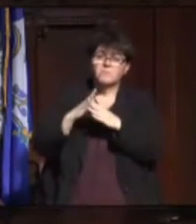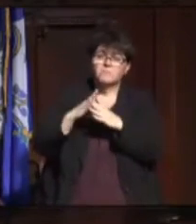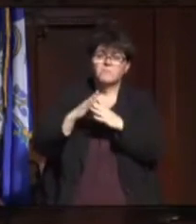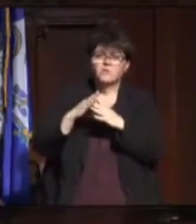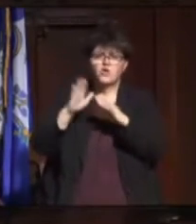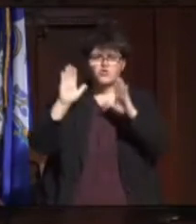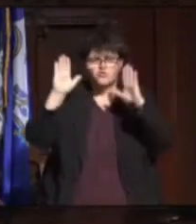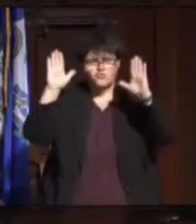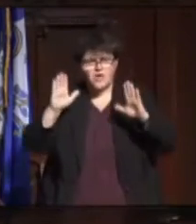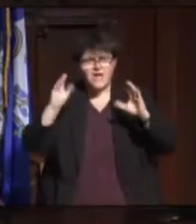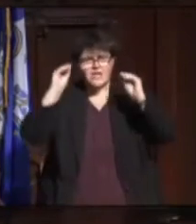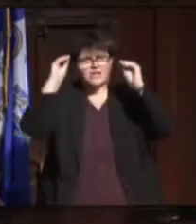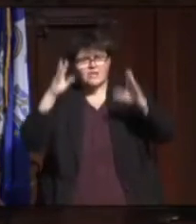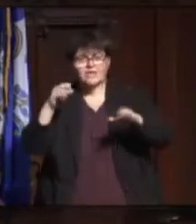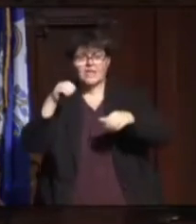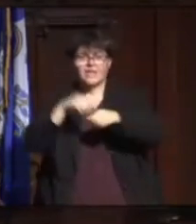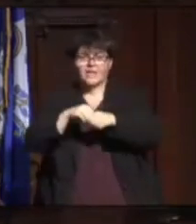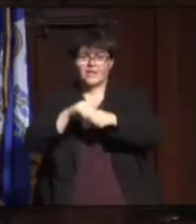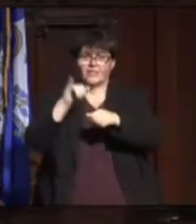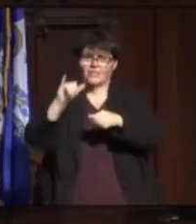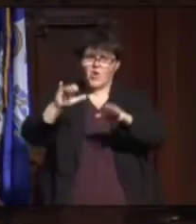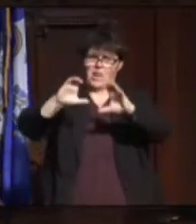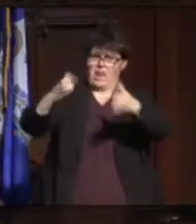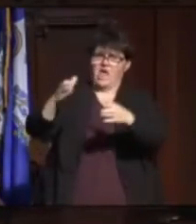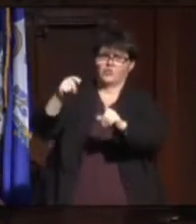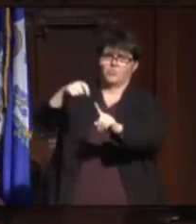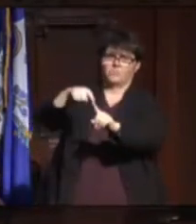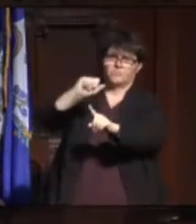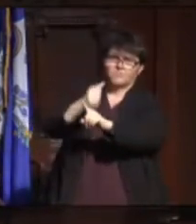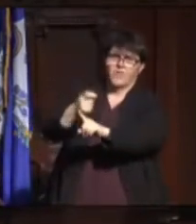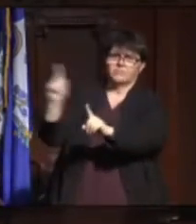in the classroom. We got to keep it up.